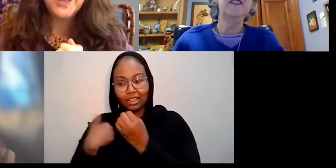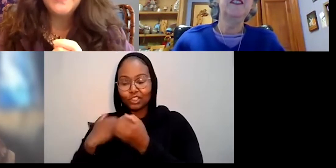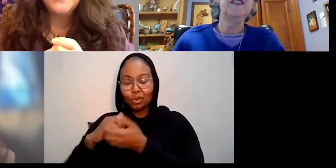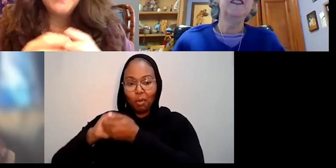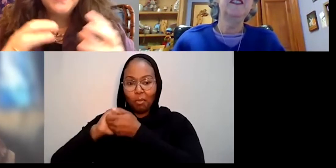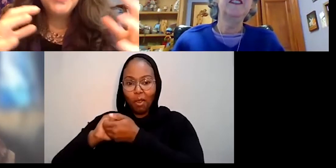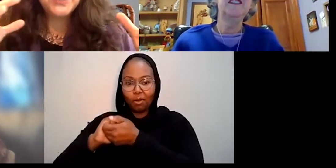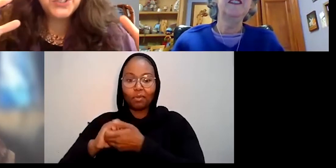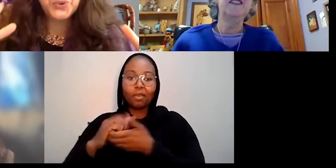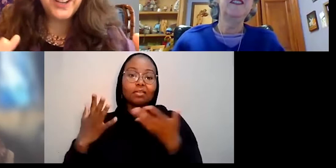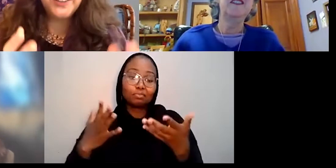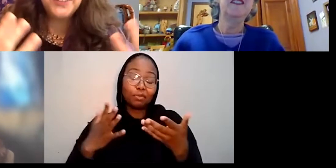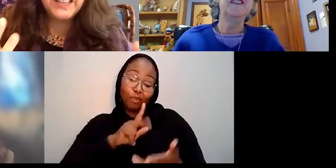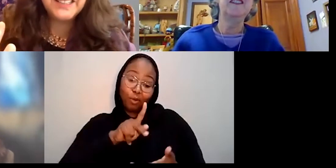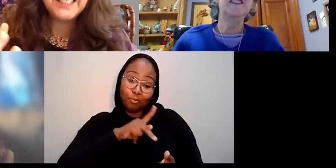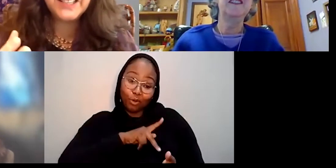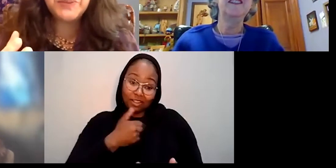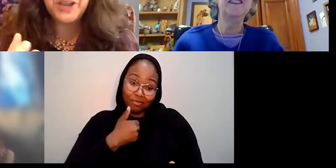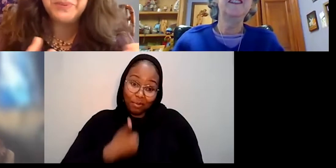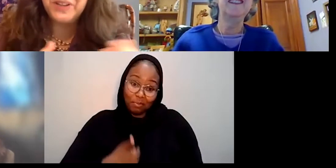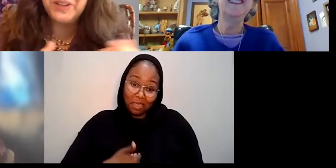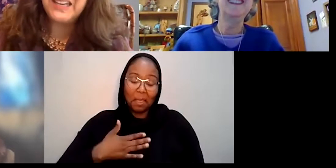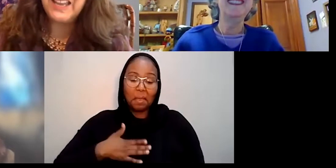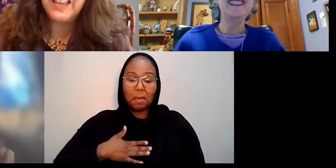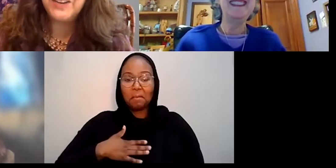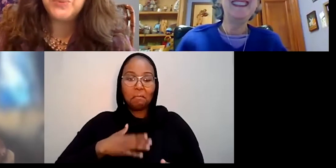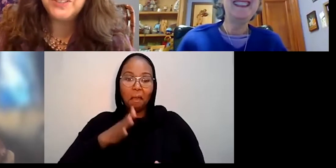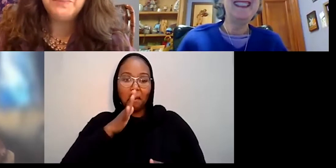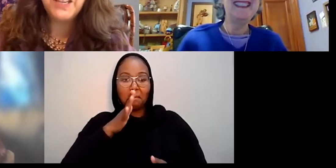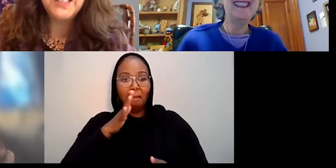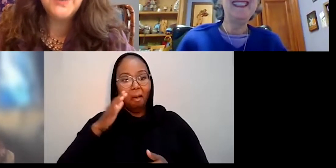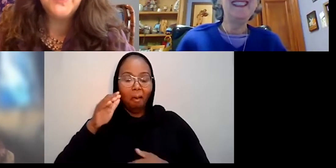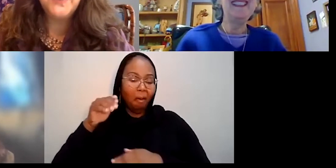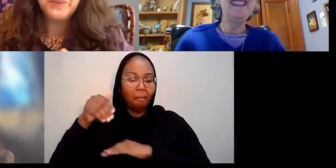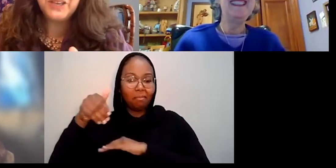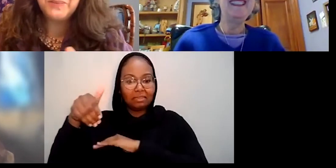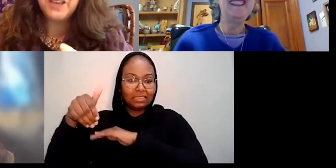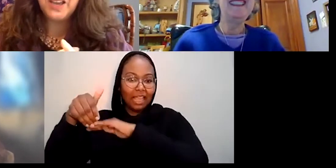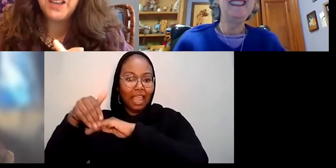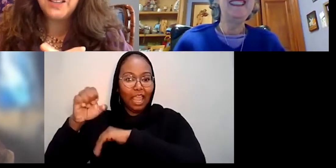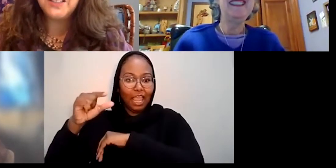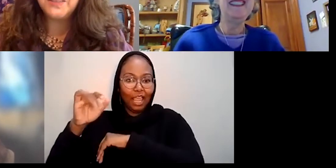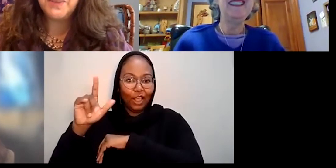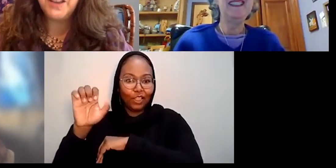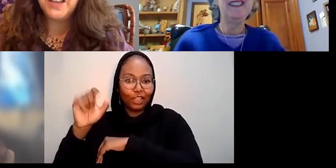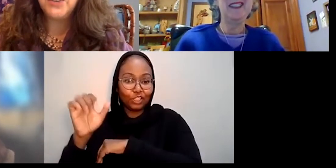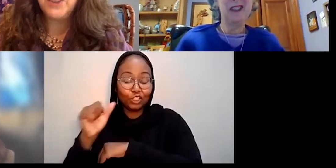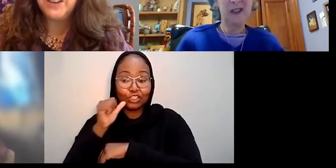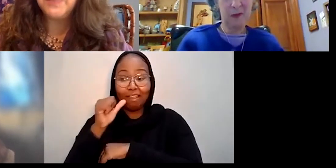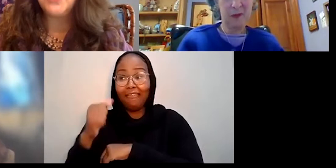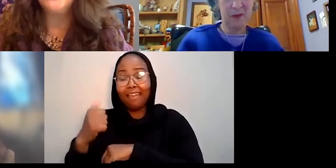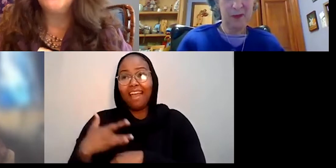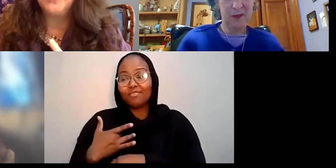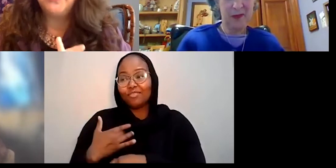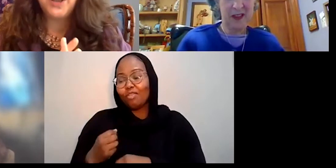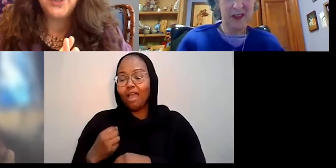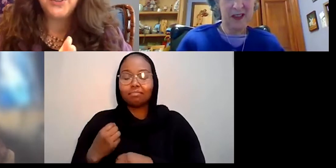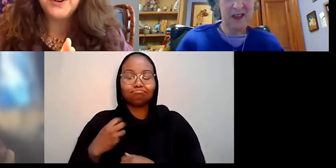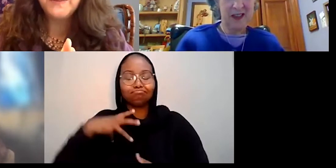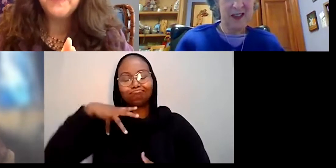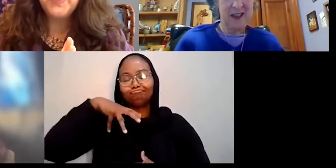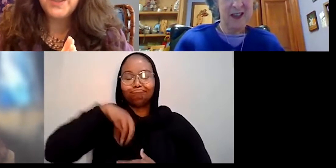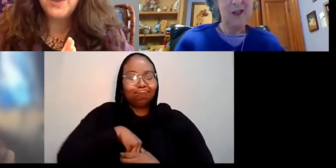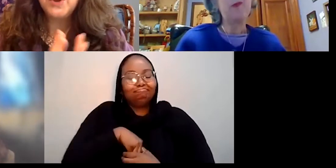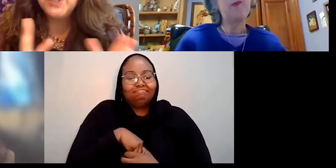English. The soil of England is in my blood. And it was amazing for me because my